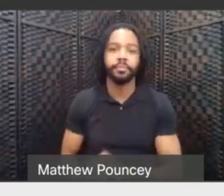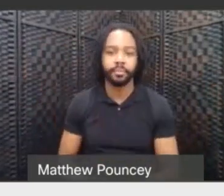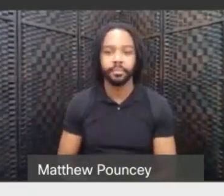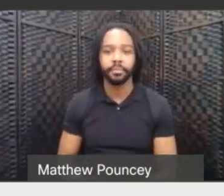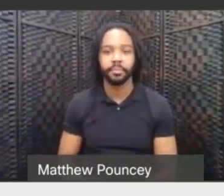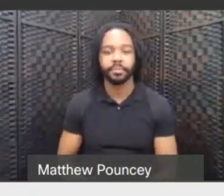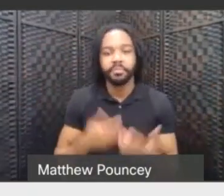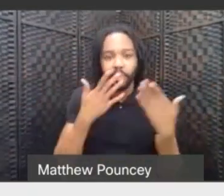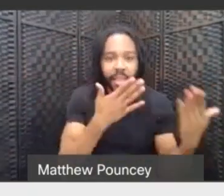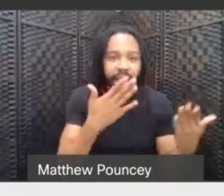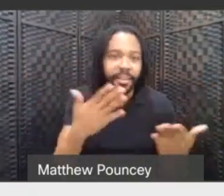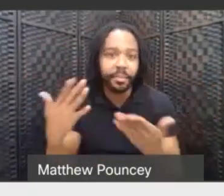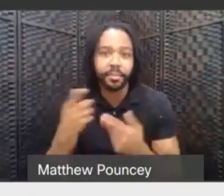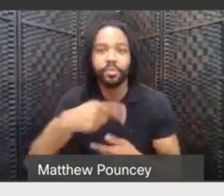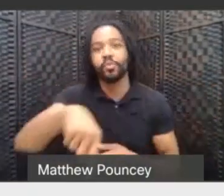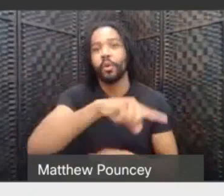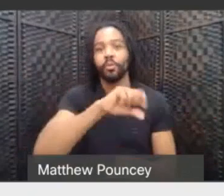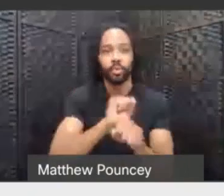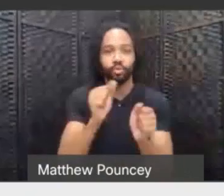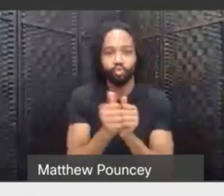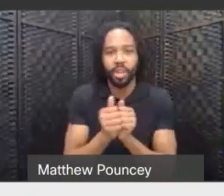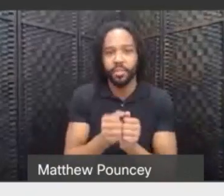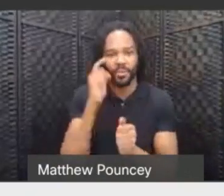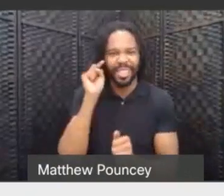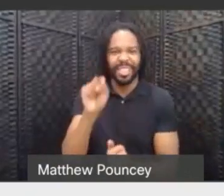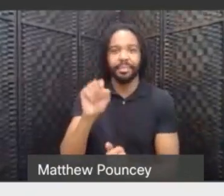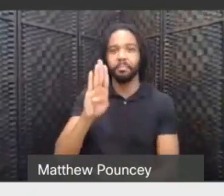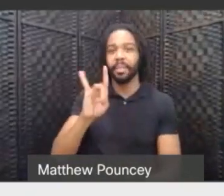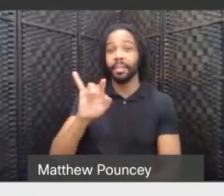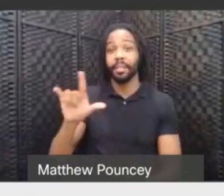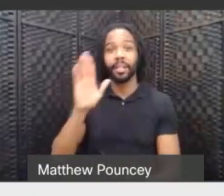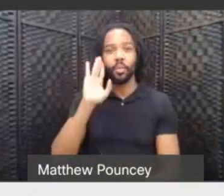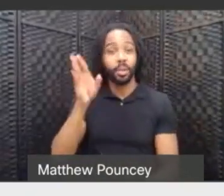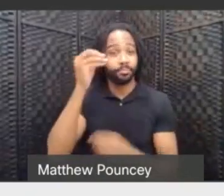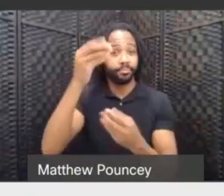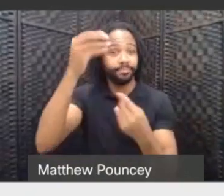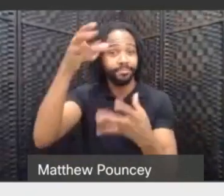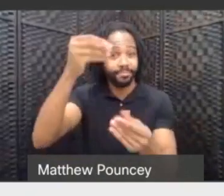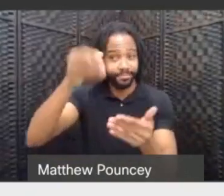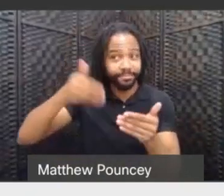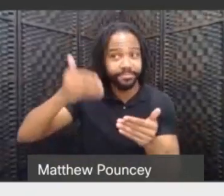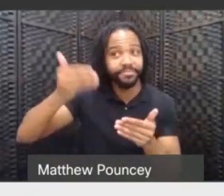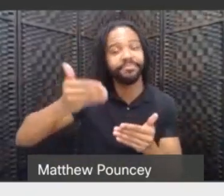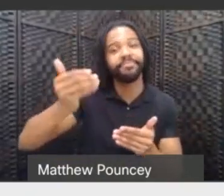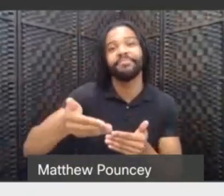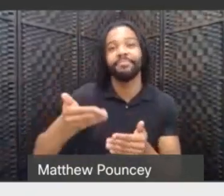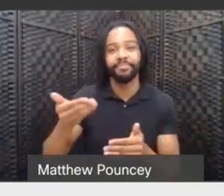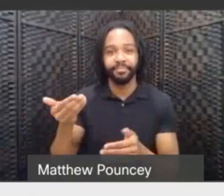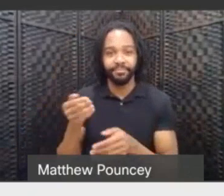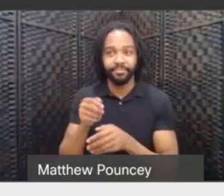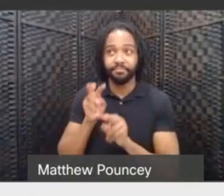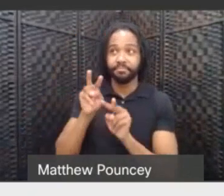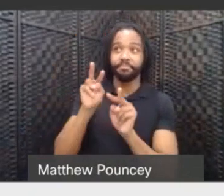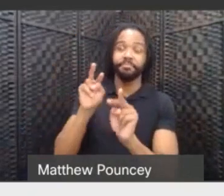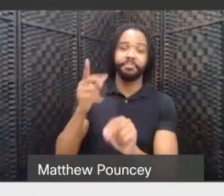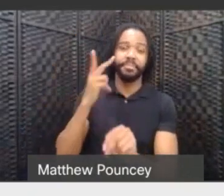So thank you to folks who worked together on this bill, and we will keep people posted as we track this